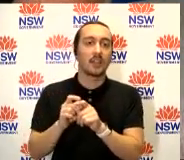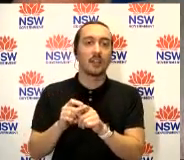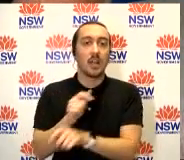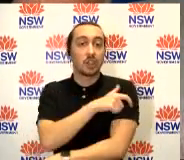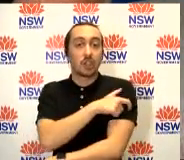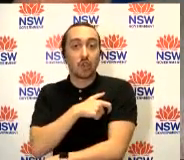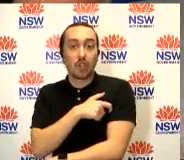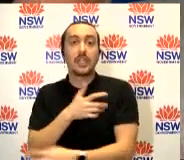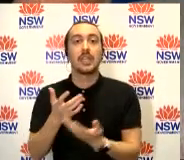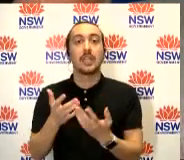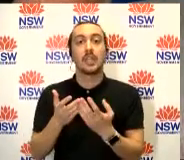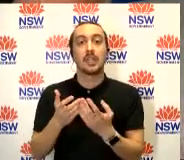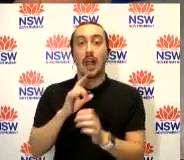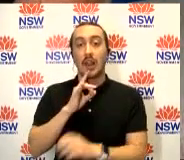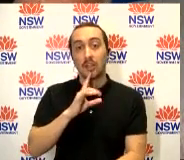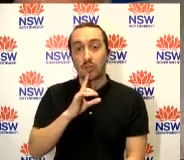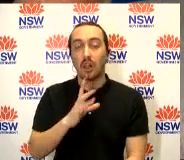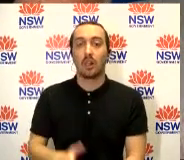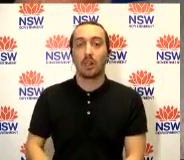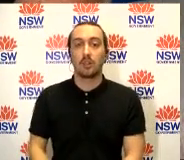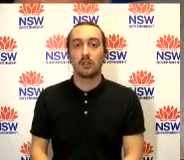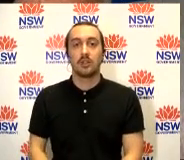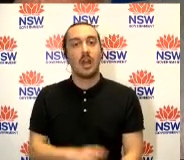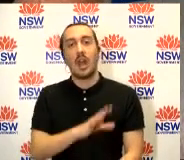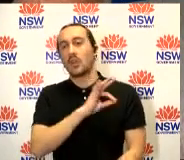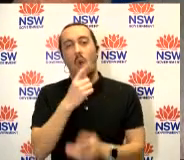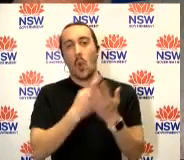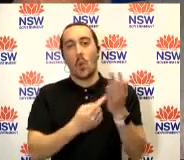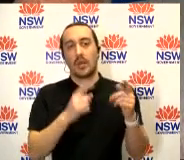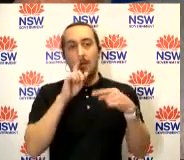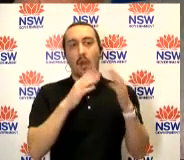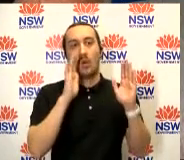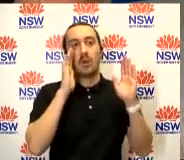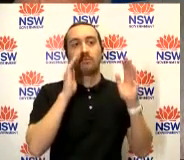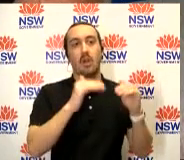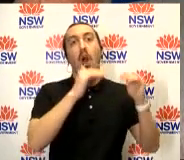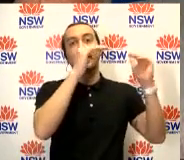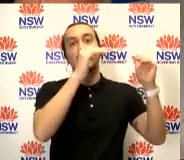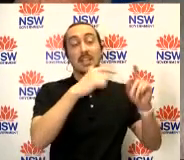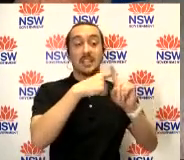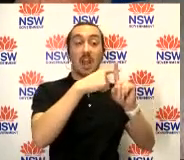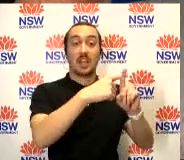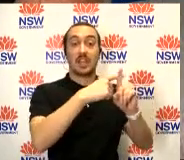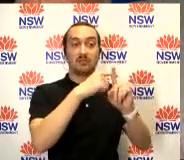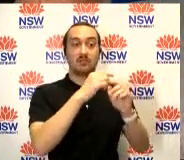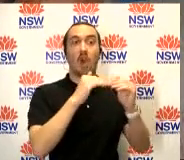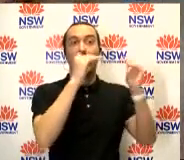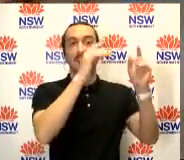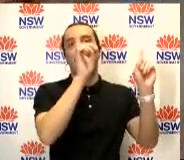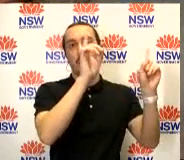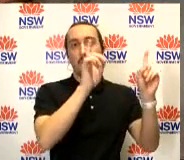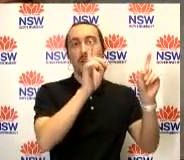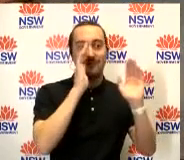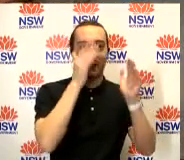look at it from a safety context. We're not going to be pigeonholed just into heights, but even though that's our target at the moment. And there